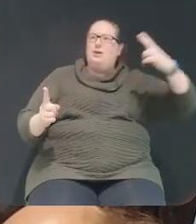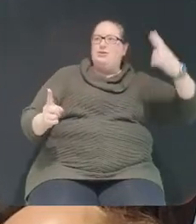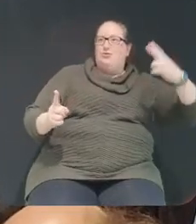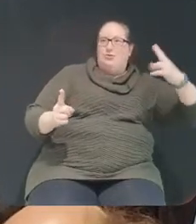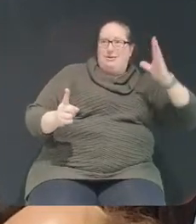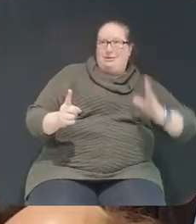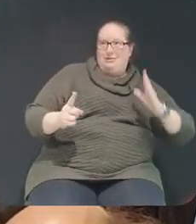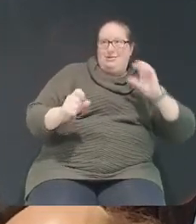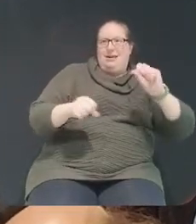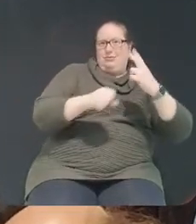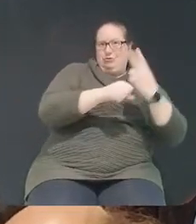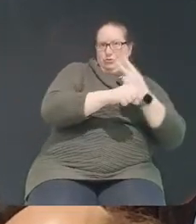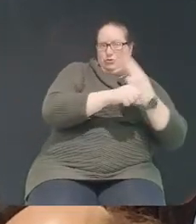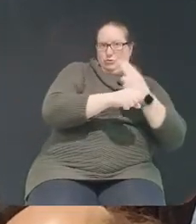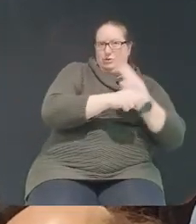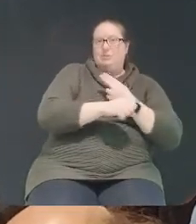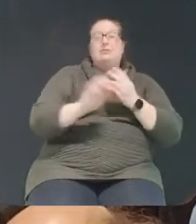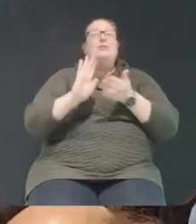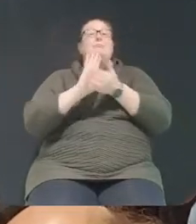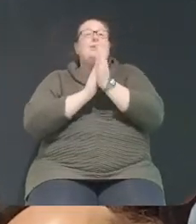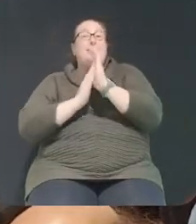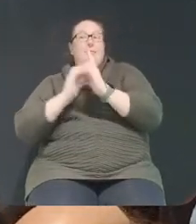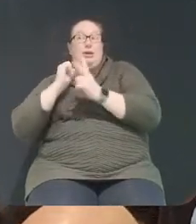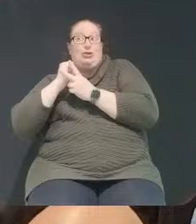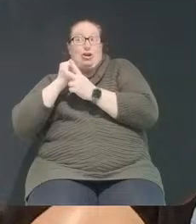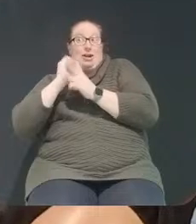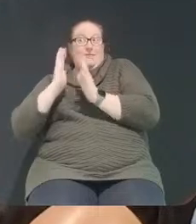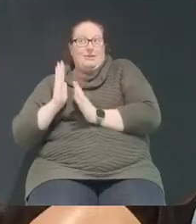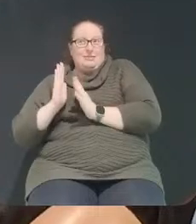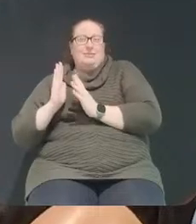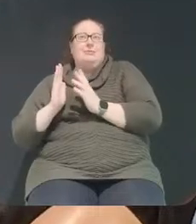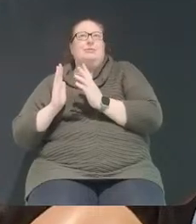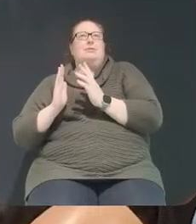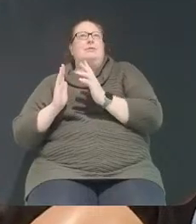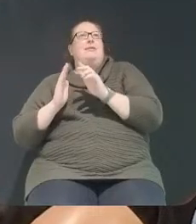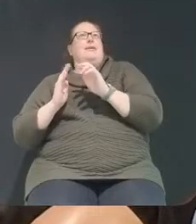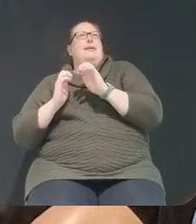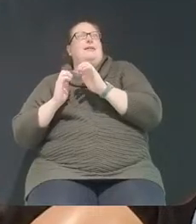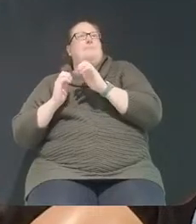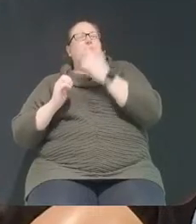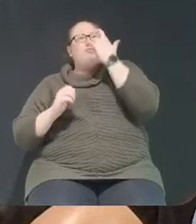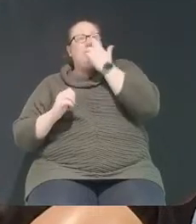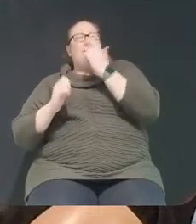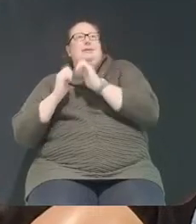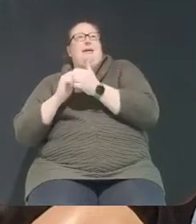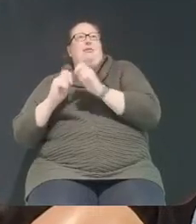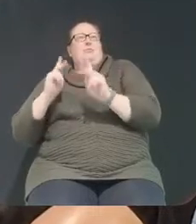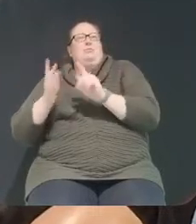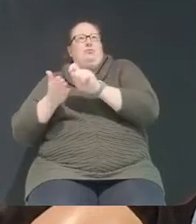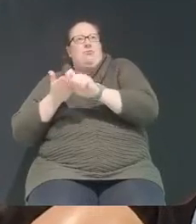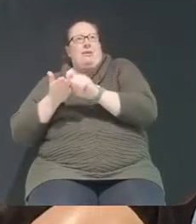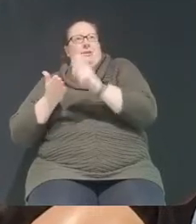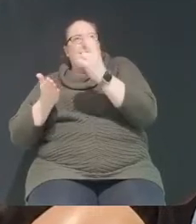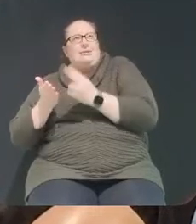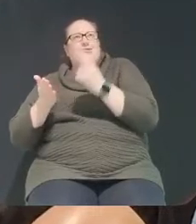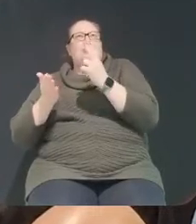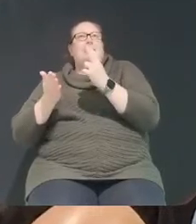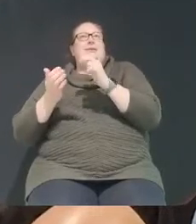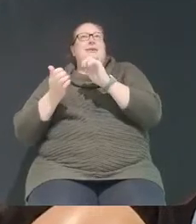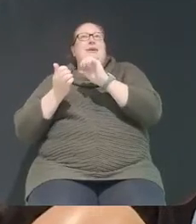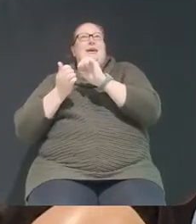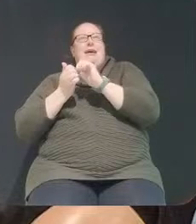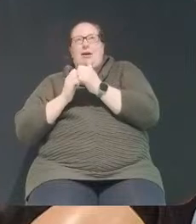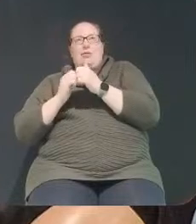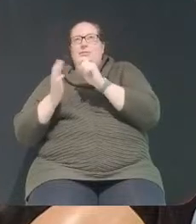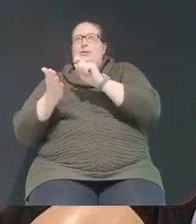archivist helped me realize that how people write history, how they write about what happened in the past, can never be